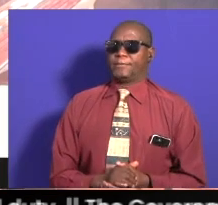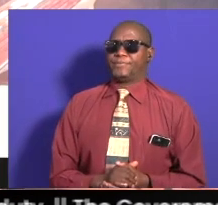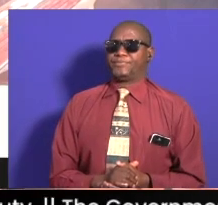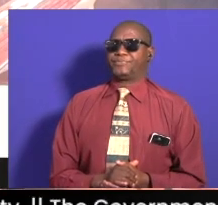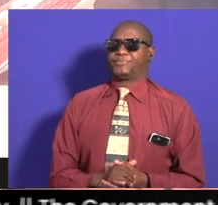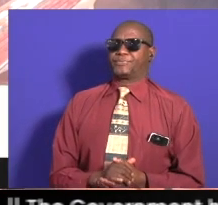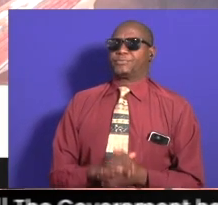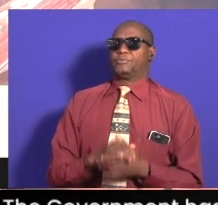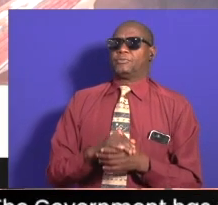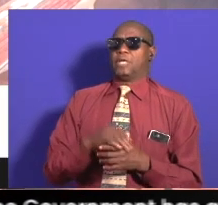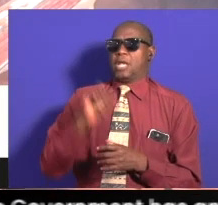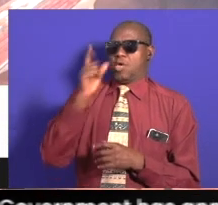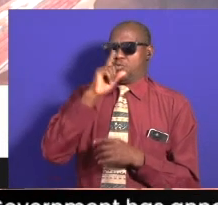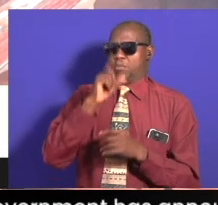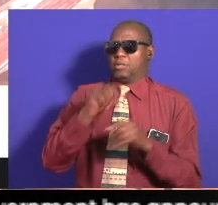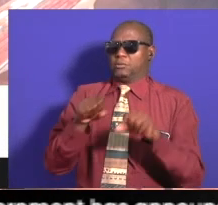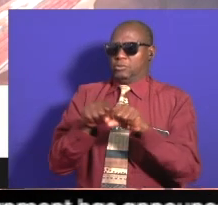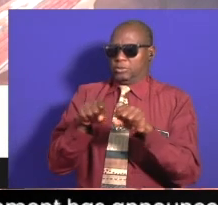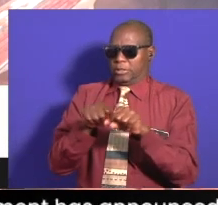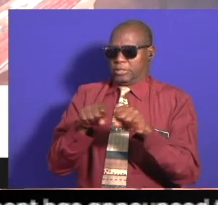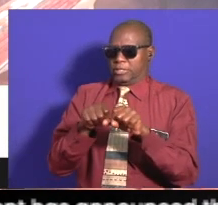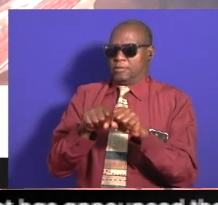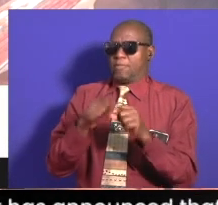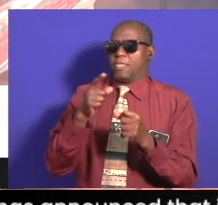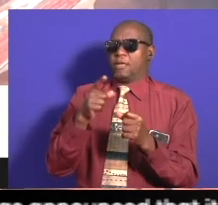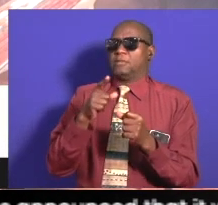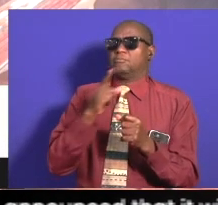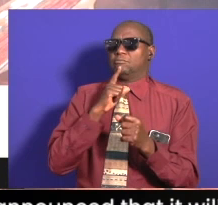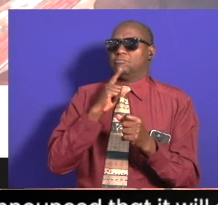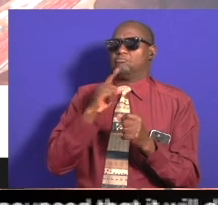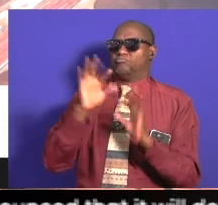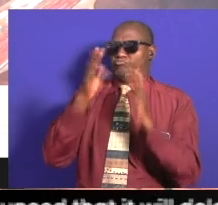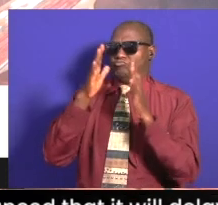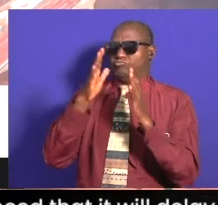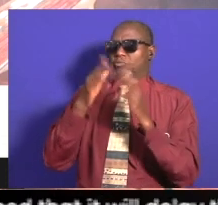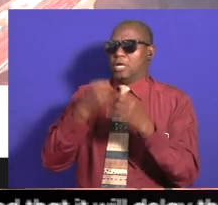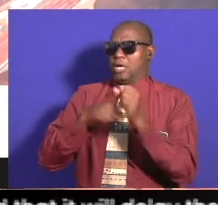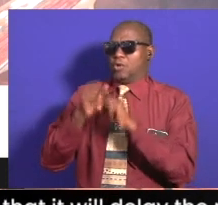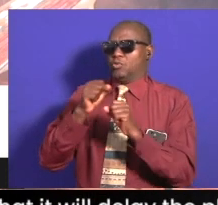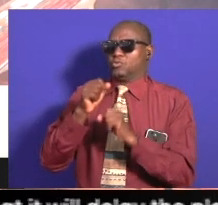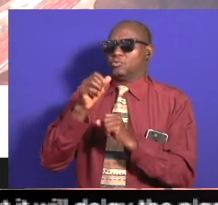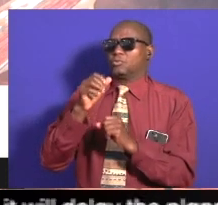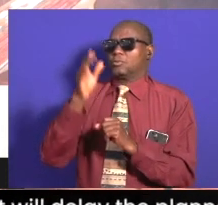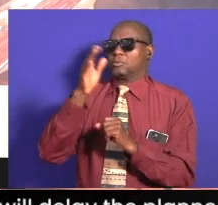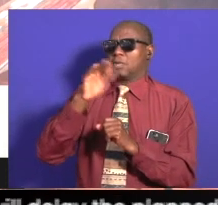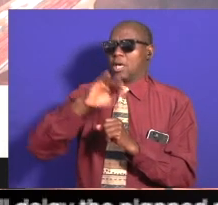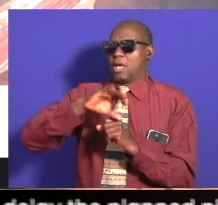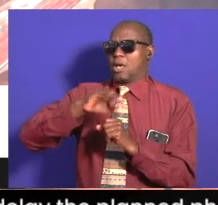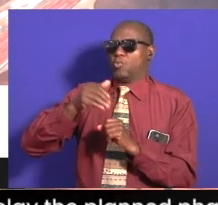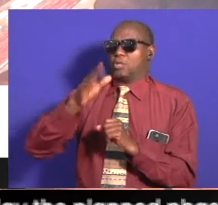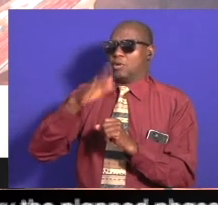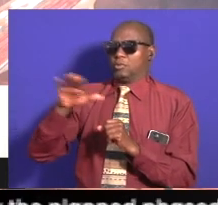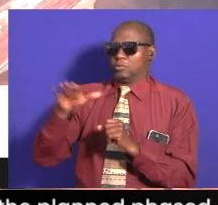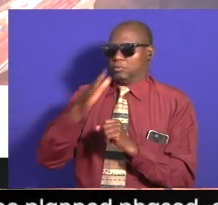Nairobi Governor Johnson Sakaja has lauded the move by the Nairobi County Assembly to allocate an additional 1.2 billion